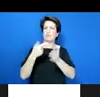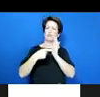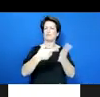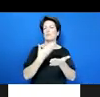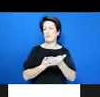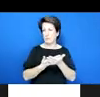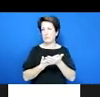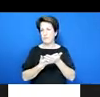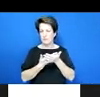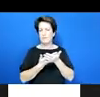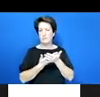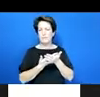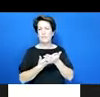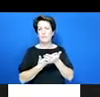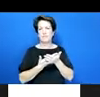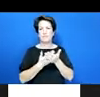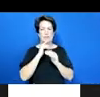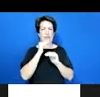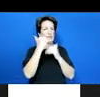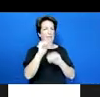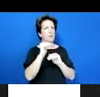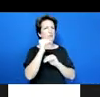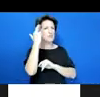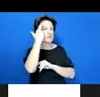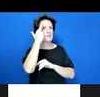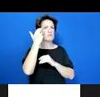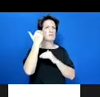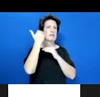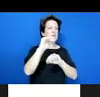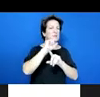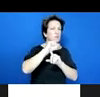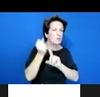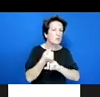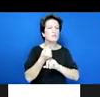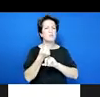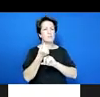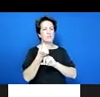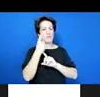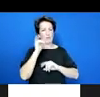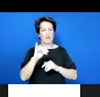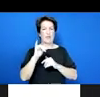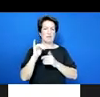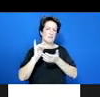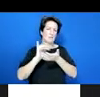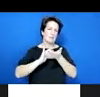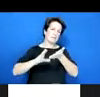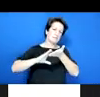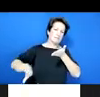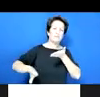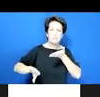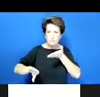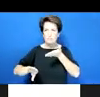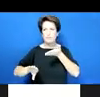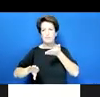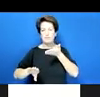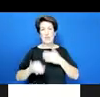conditions and circumstances under which someone will receive a medical exemption certificate. So it is not something that will apply to very many